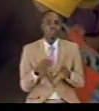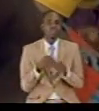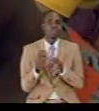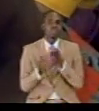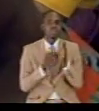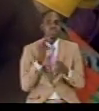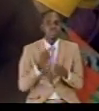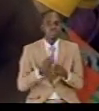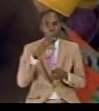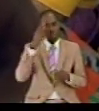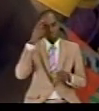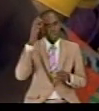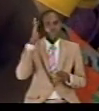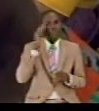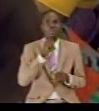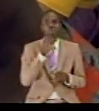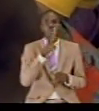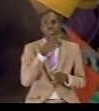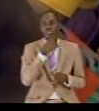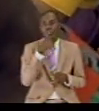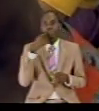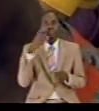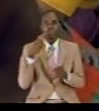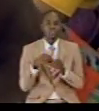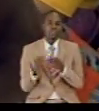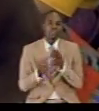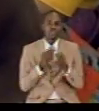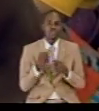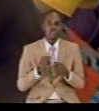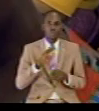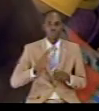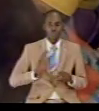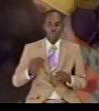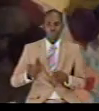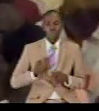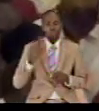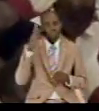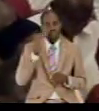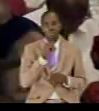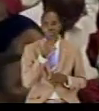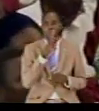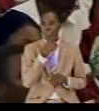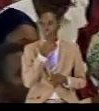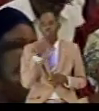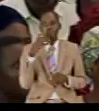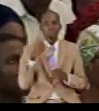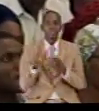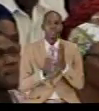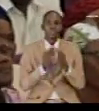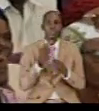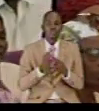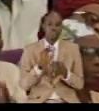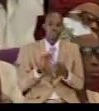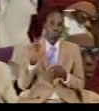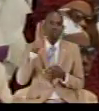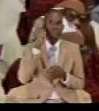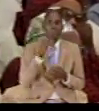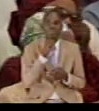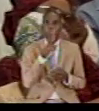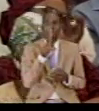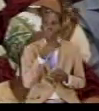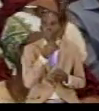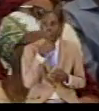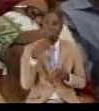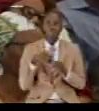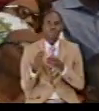Your mind will not be dry. Your soul will not be dry. Your spirit will not be dry. Your